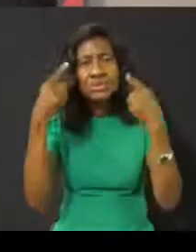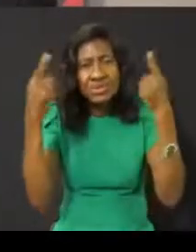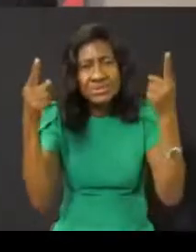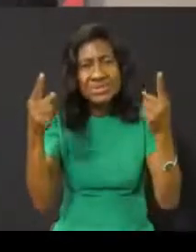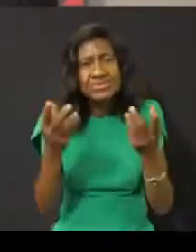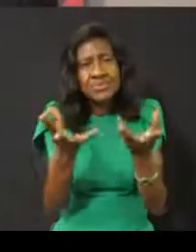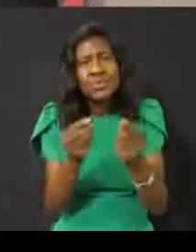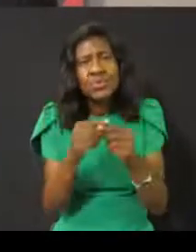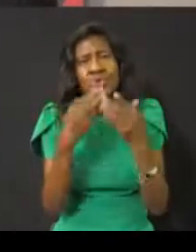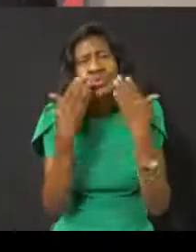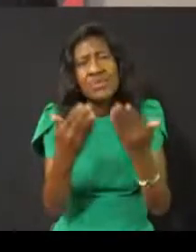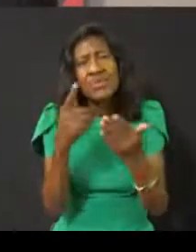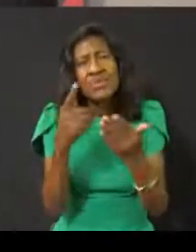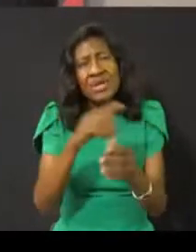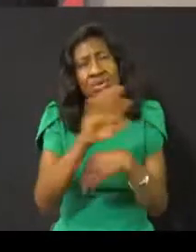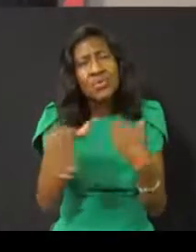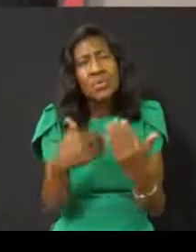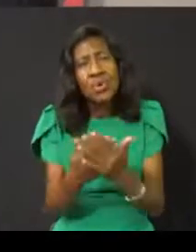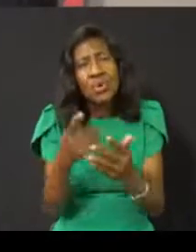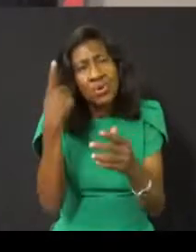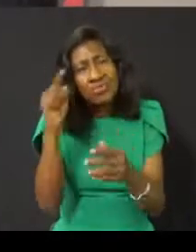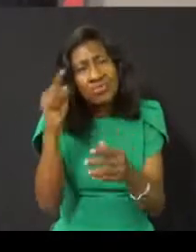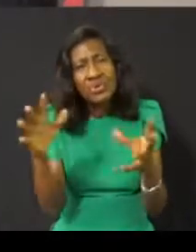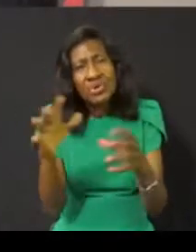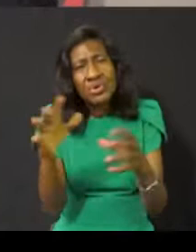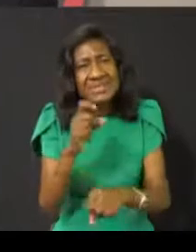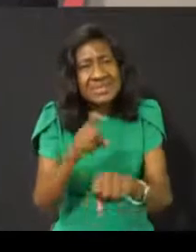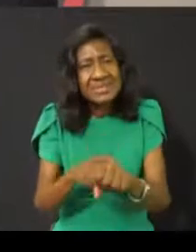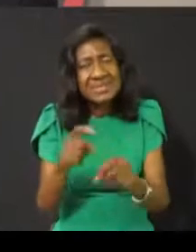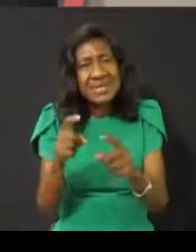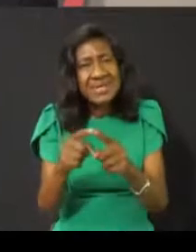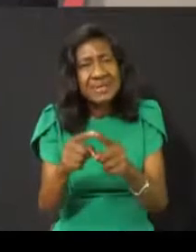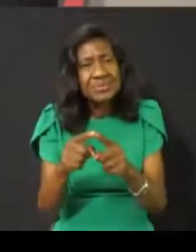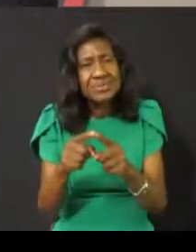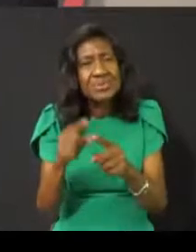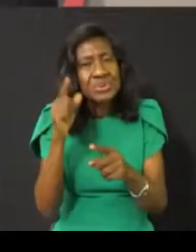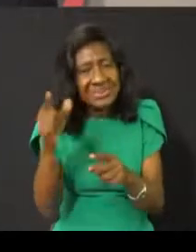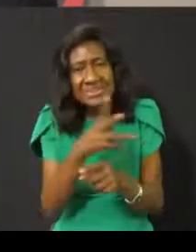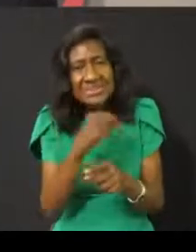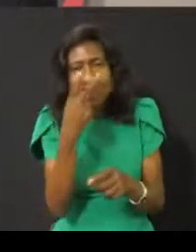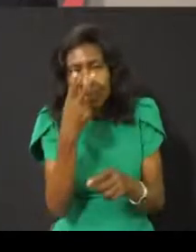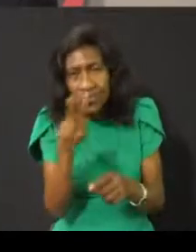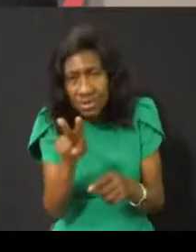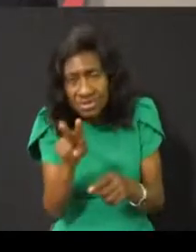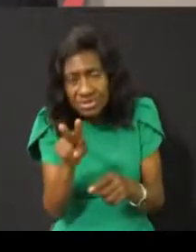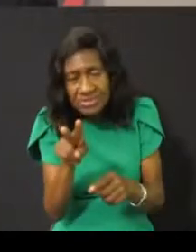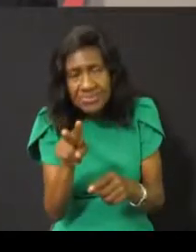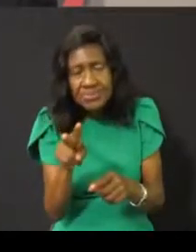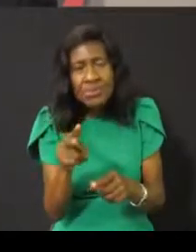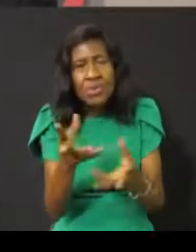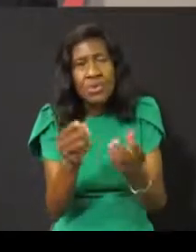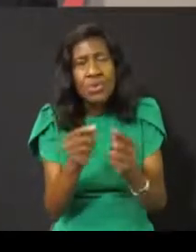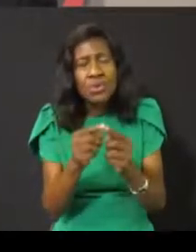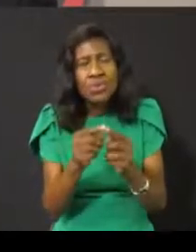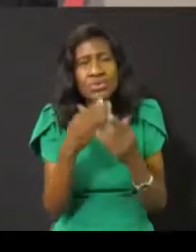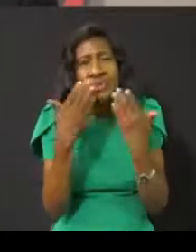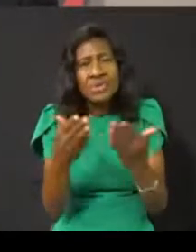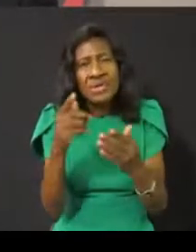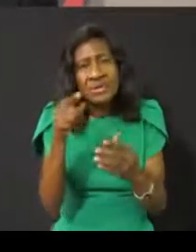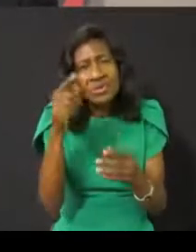time today to tune in, and I want to encourage you all to be responsible for your own health and